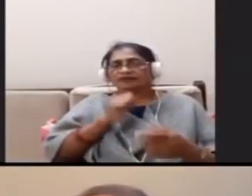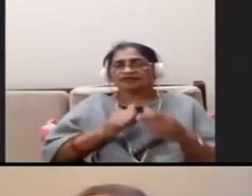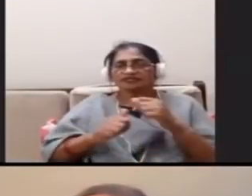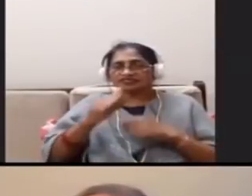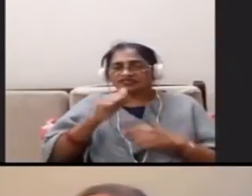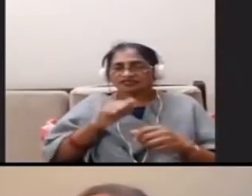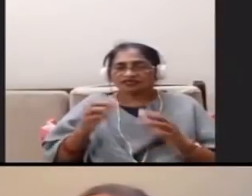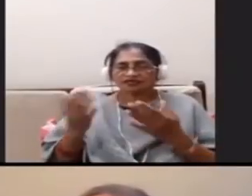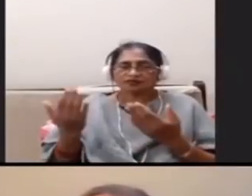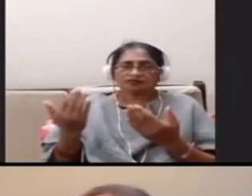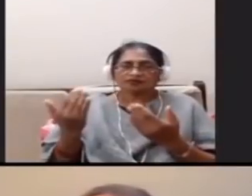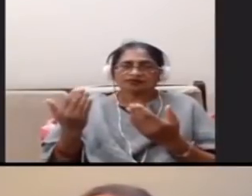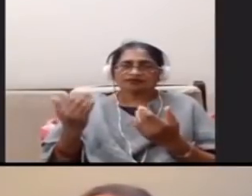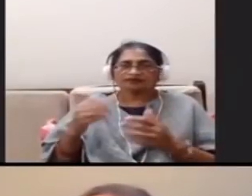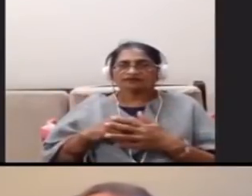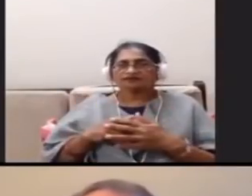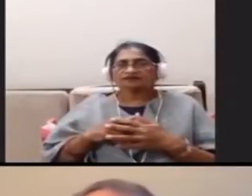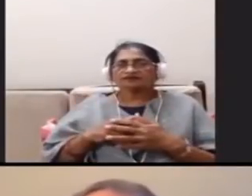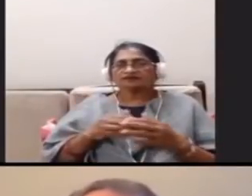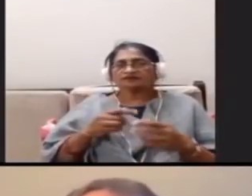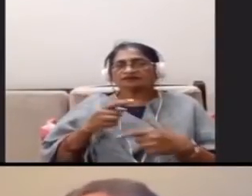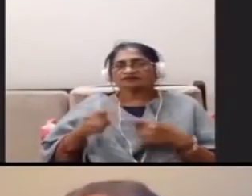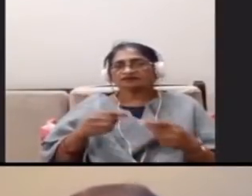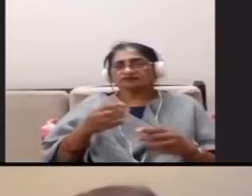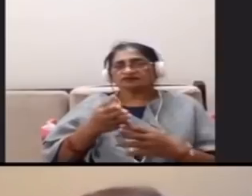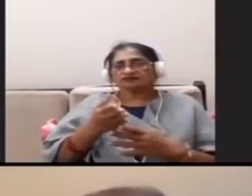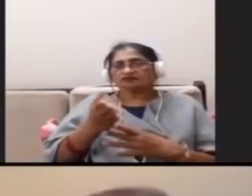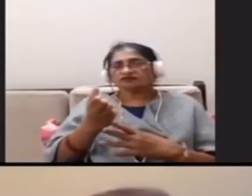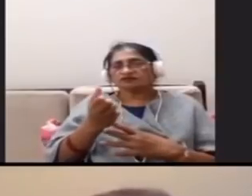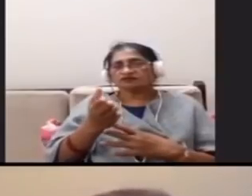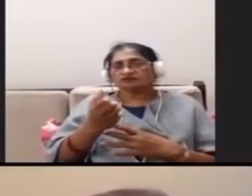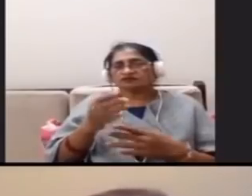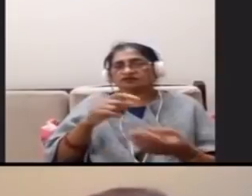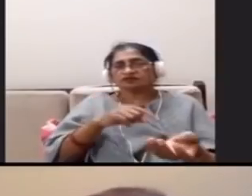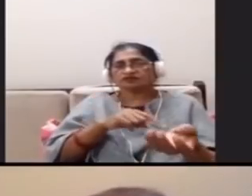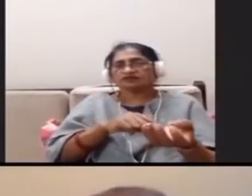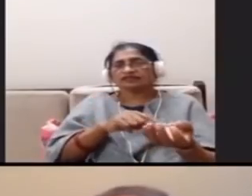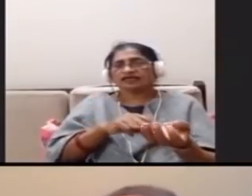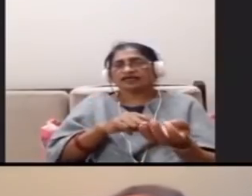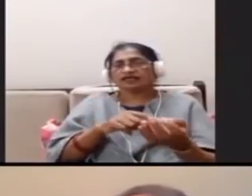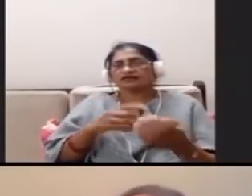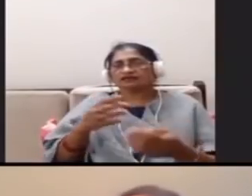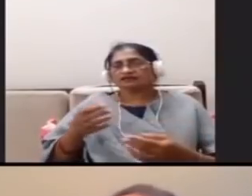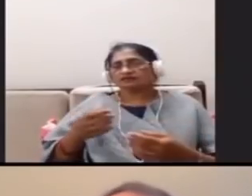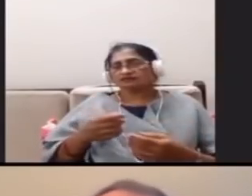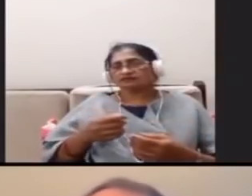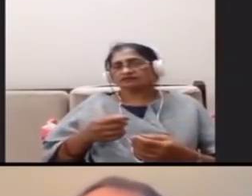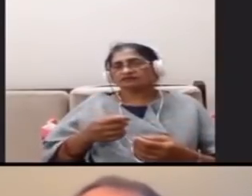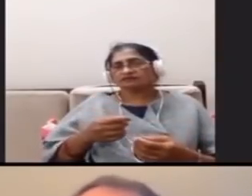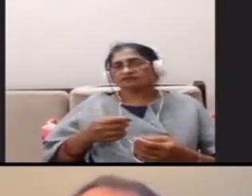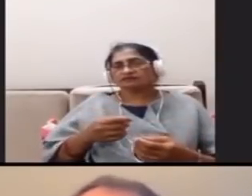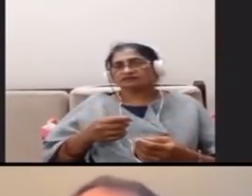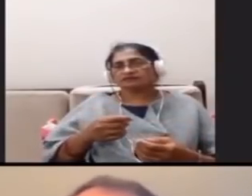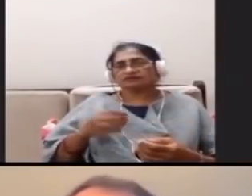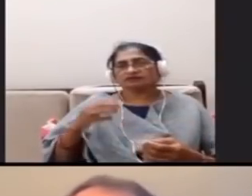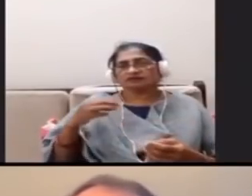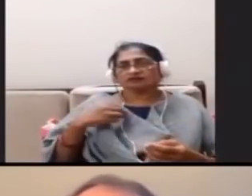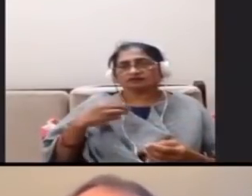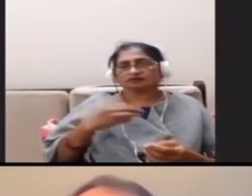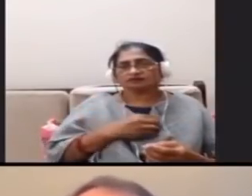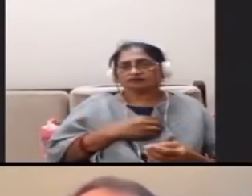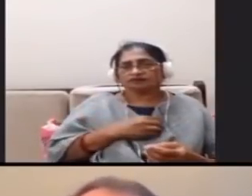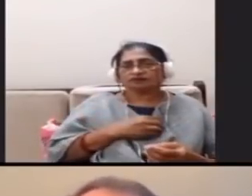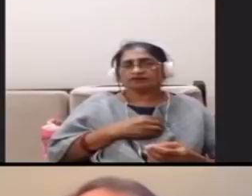we of course had to go through our time zones. Mr. Tony Trembley has been a member of the City